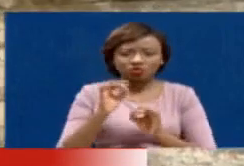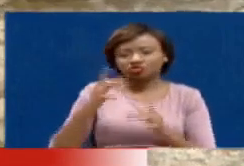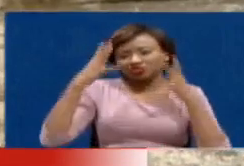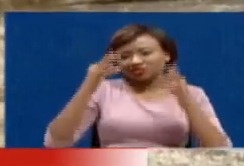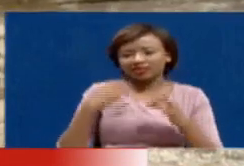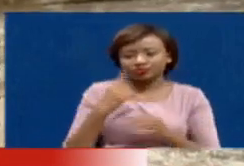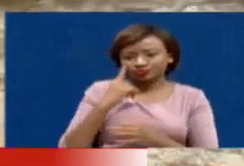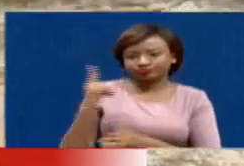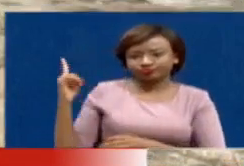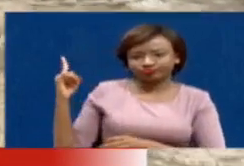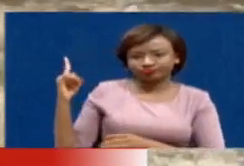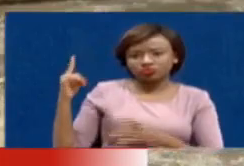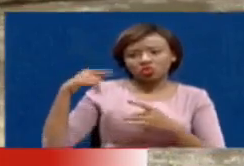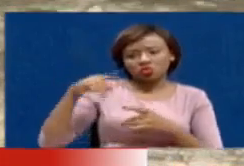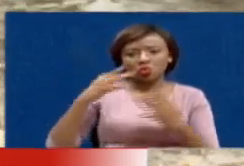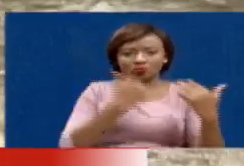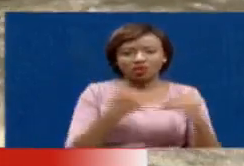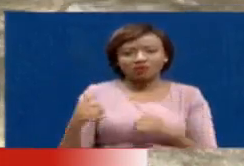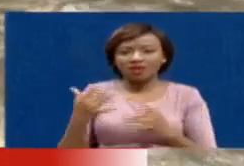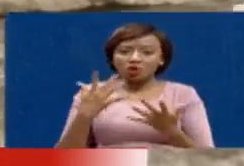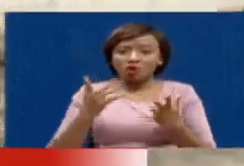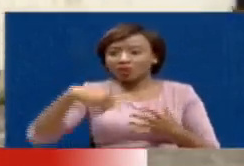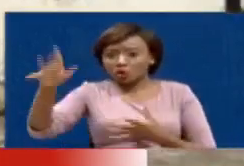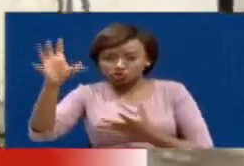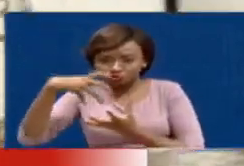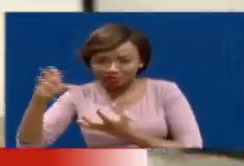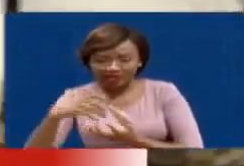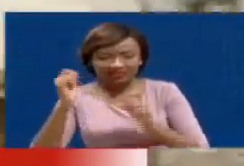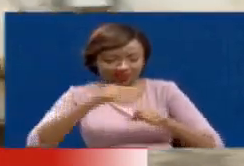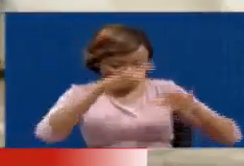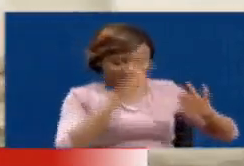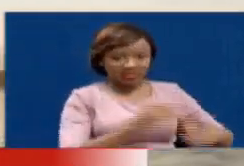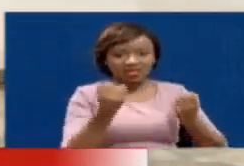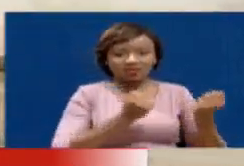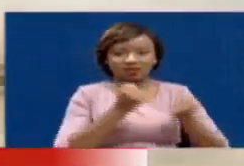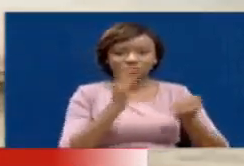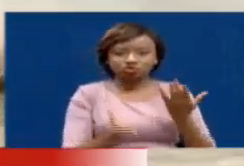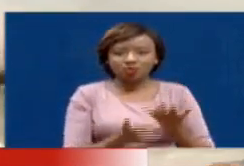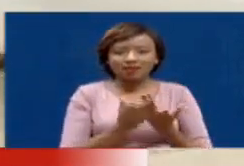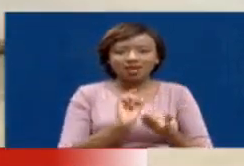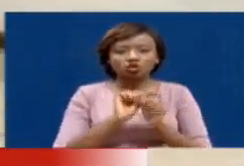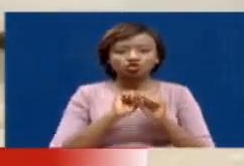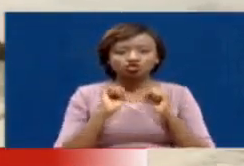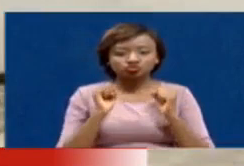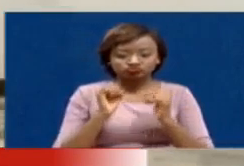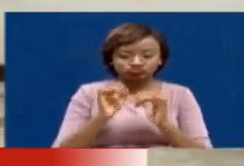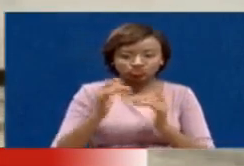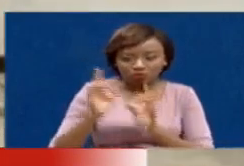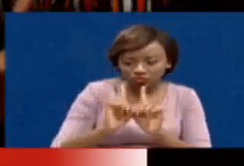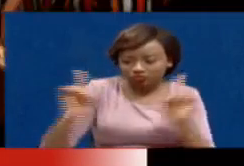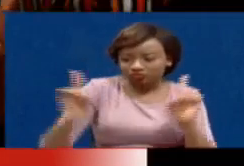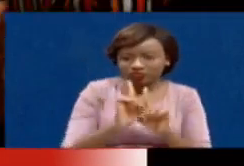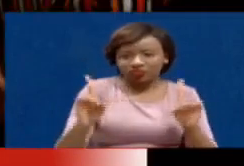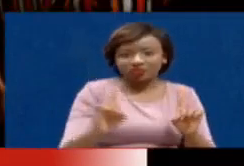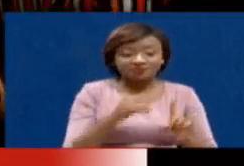new routine. Even if she has to leave for the supermarket, she has to leave them in the car to maintain social distancing. I choose, they want